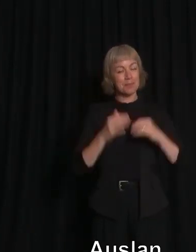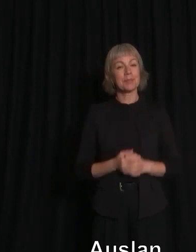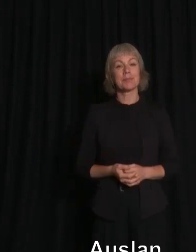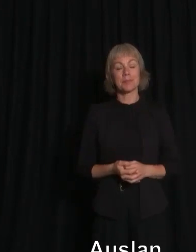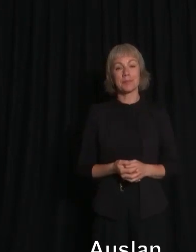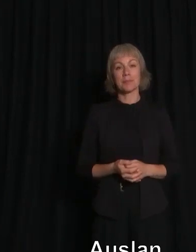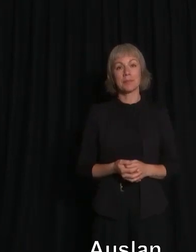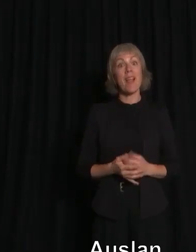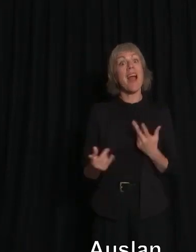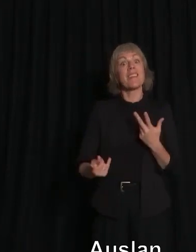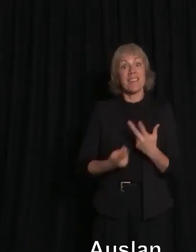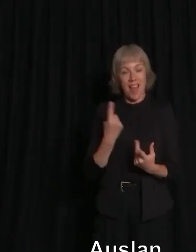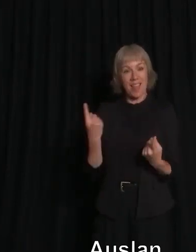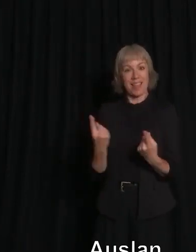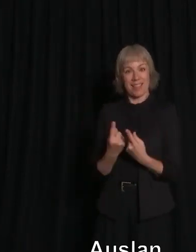another